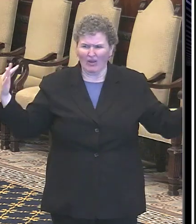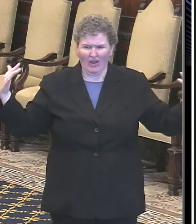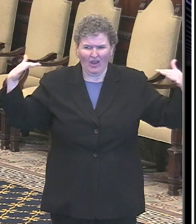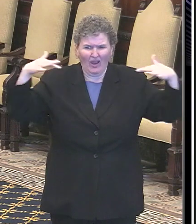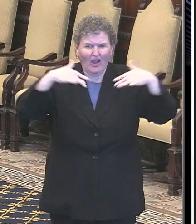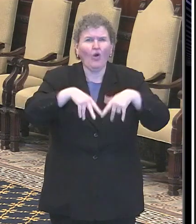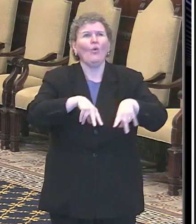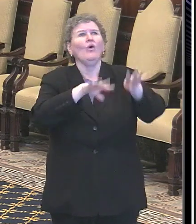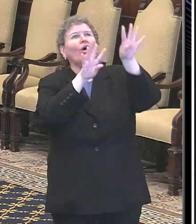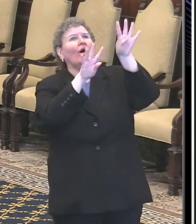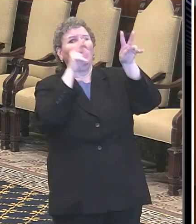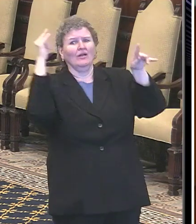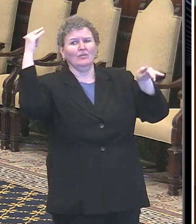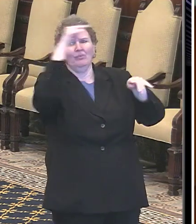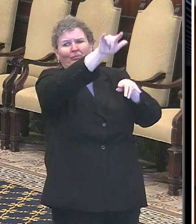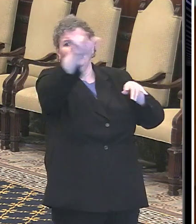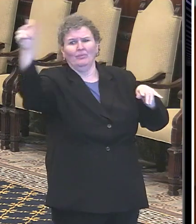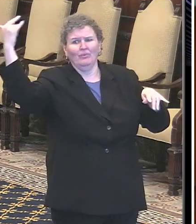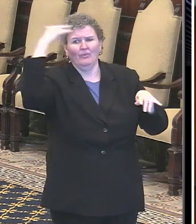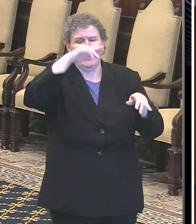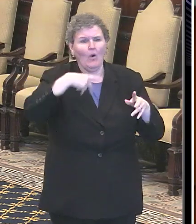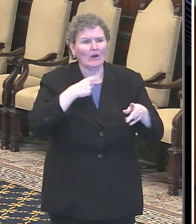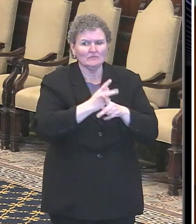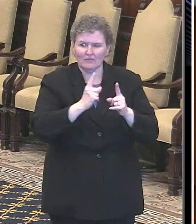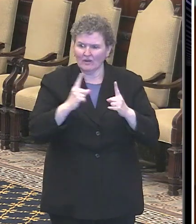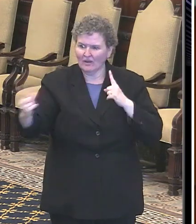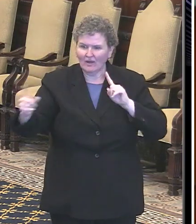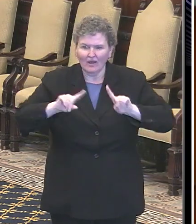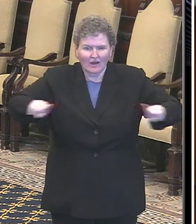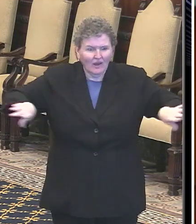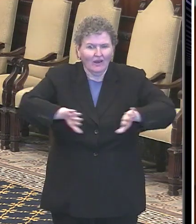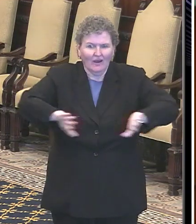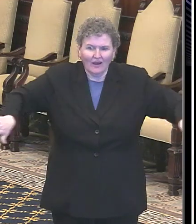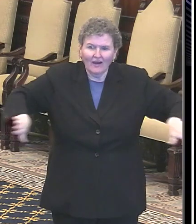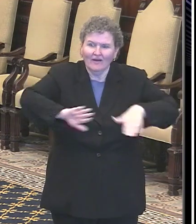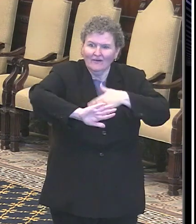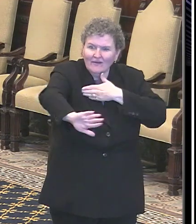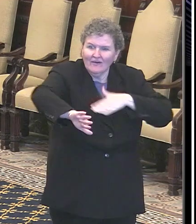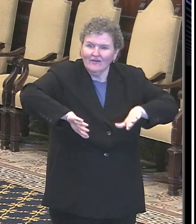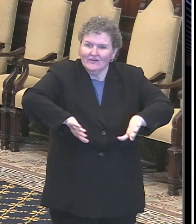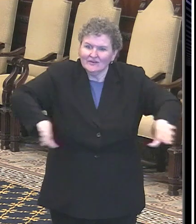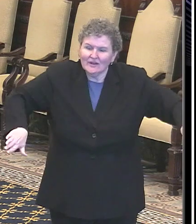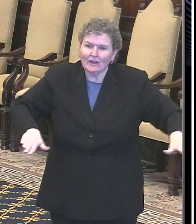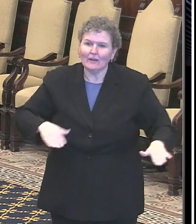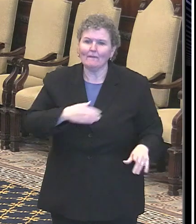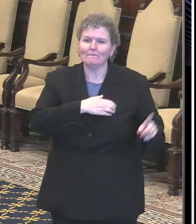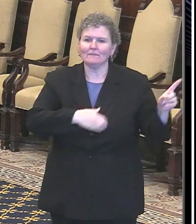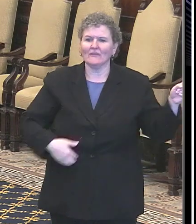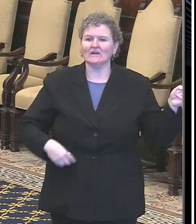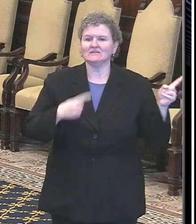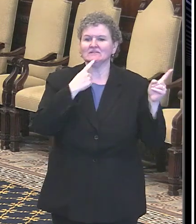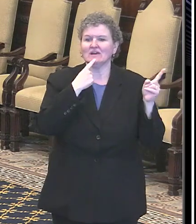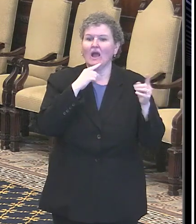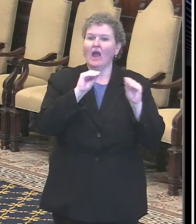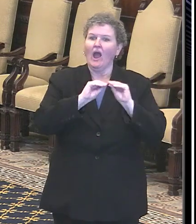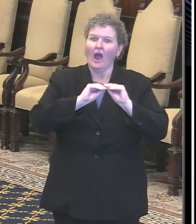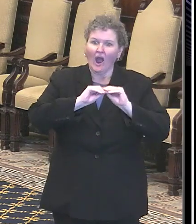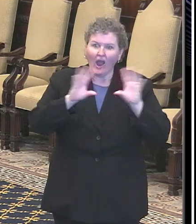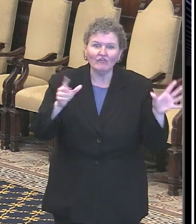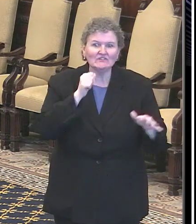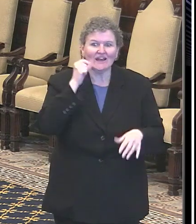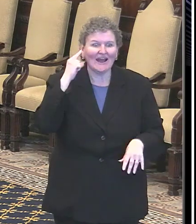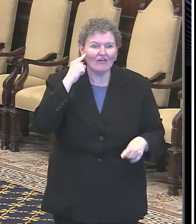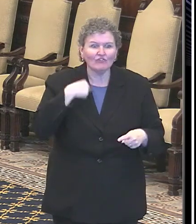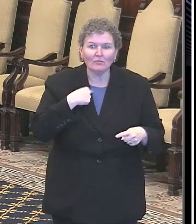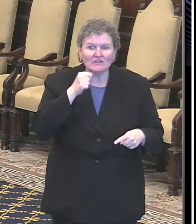gathering should be broken up. Well, first of all, they apparently didn't listen to me, hoping